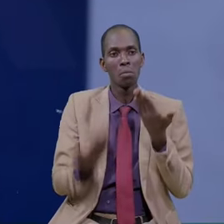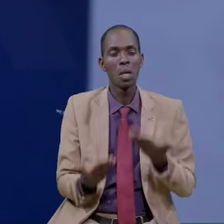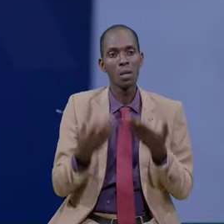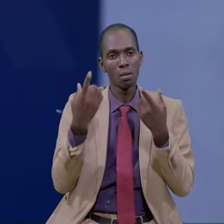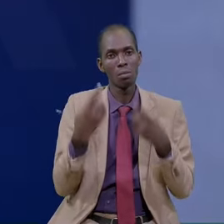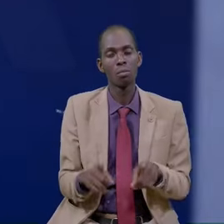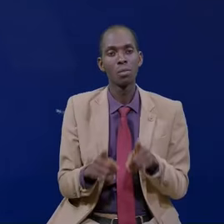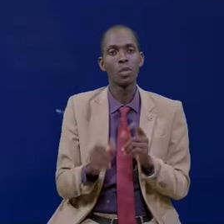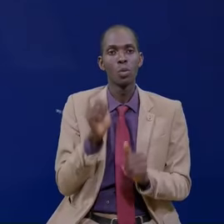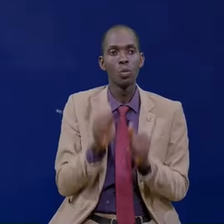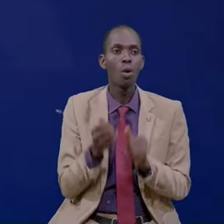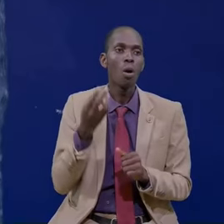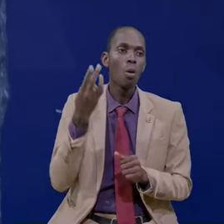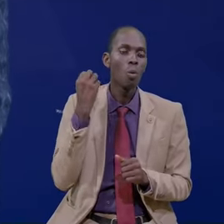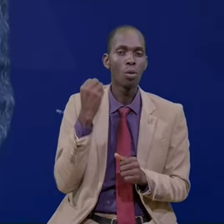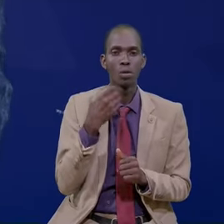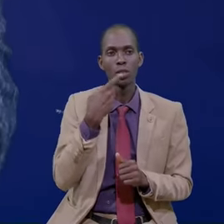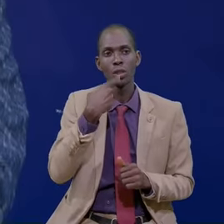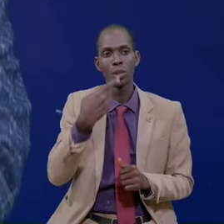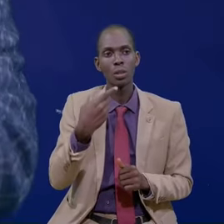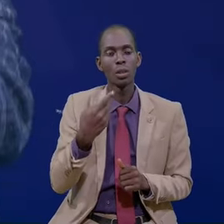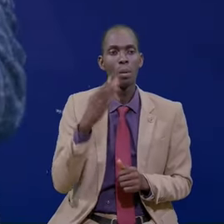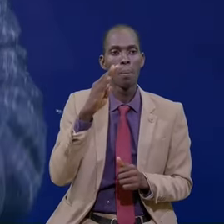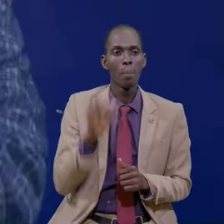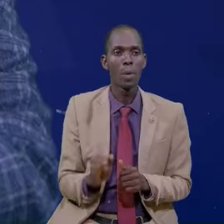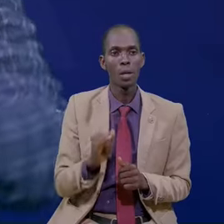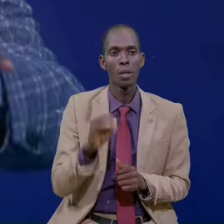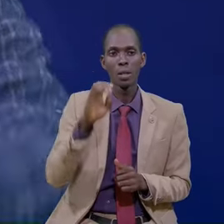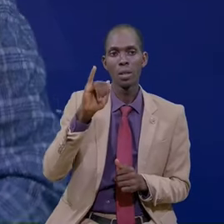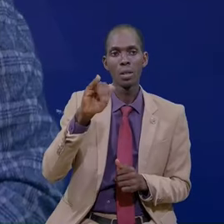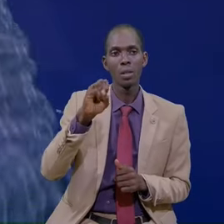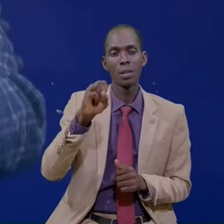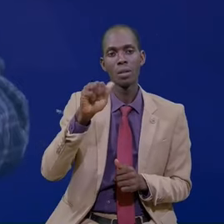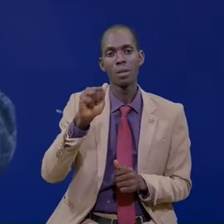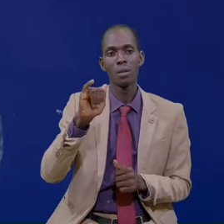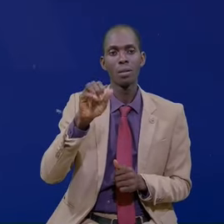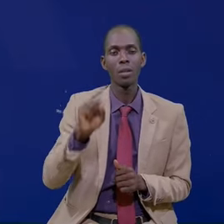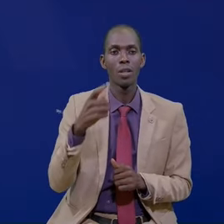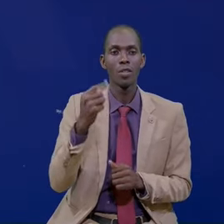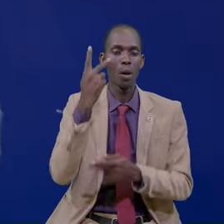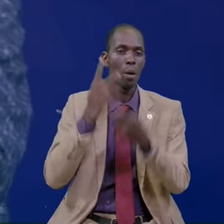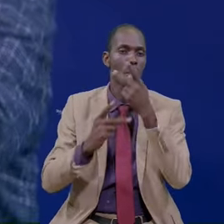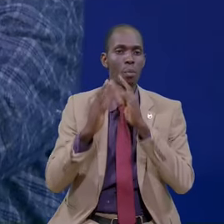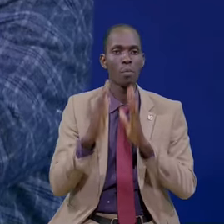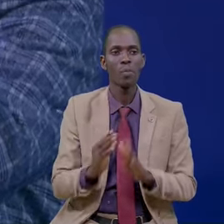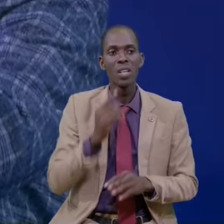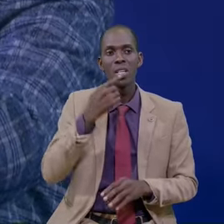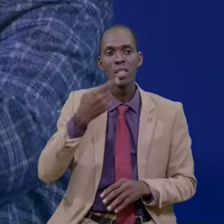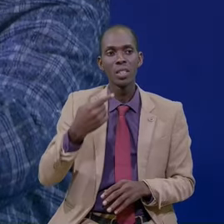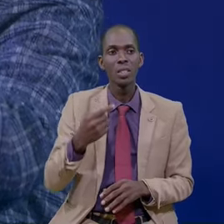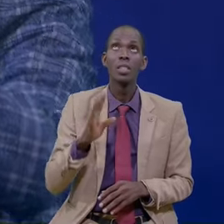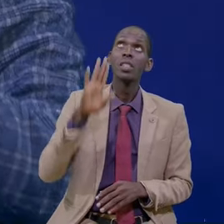fulfilled which was spoken by the prophet say